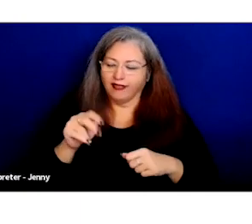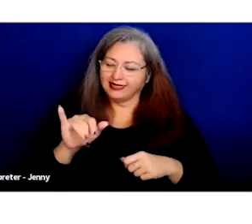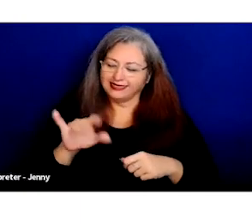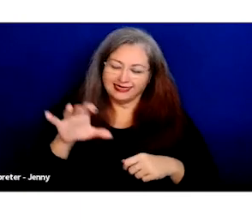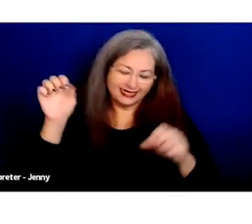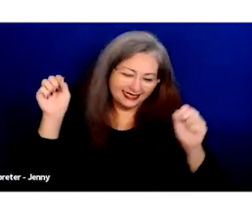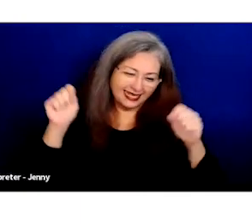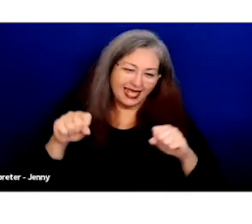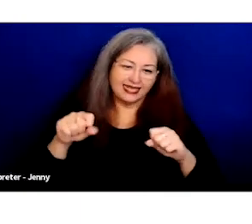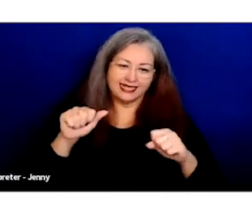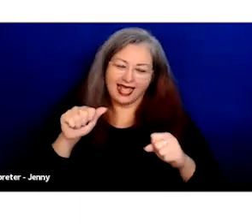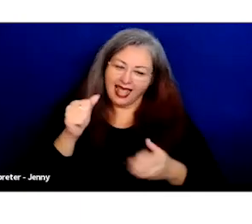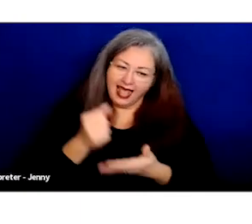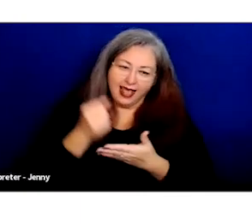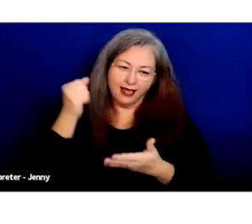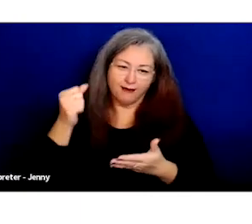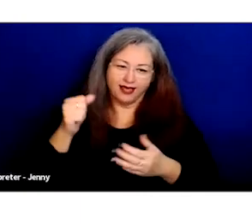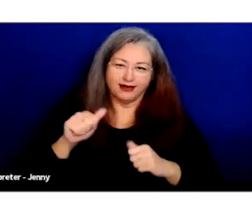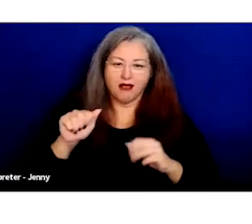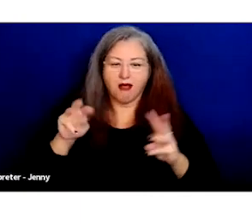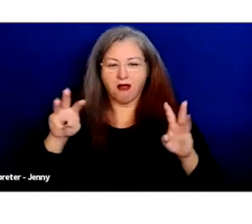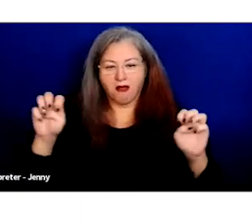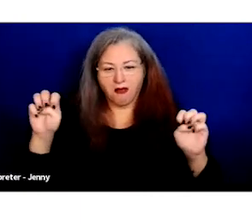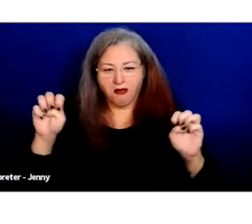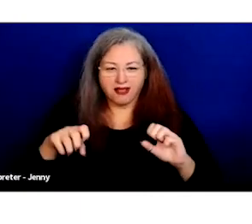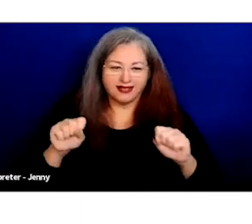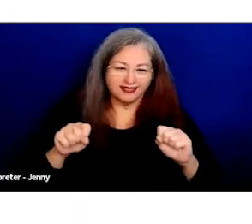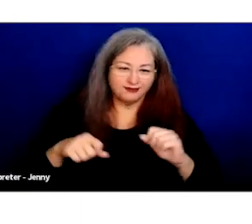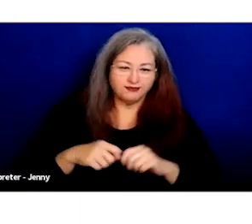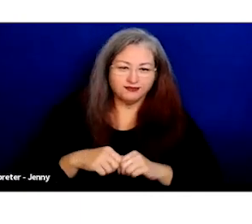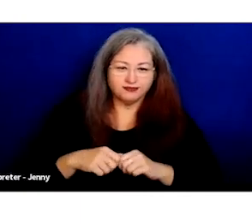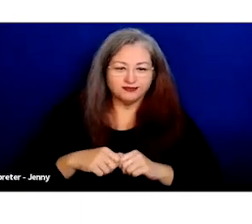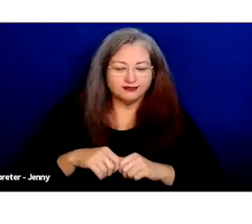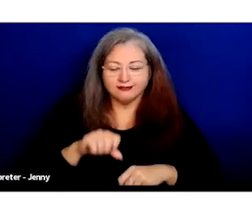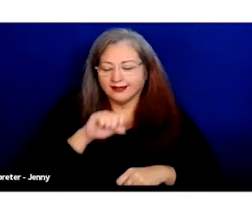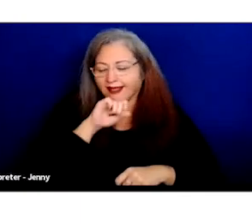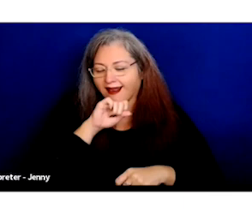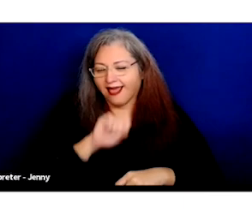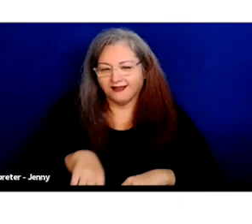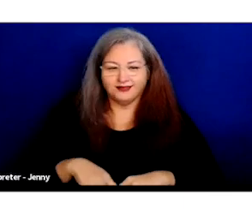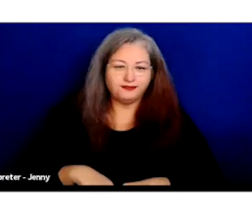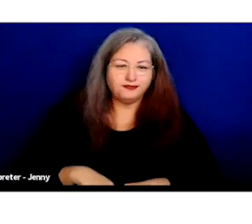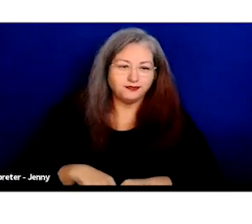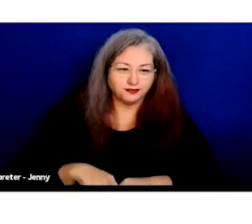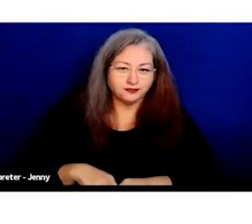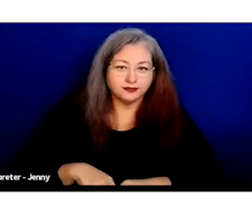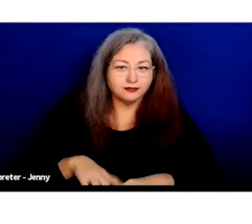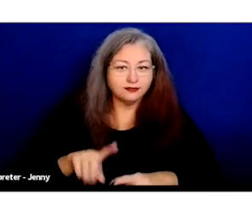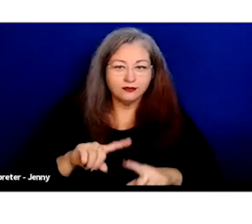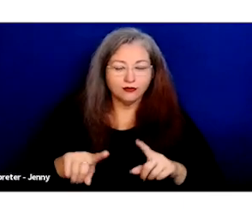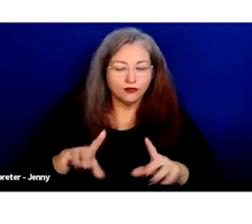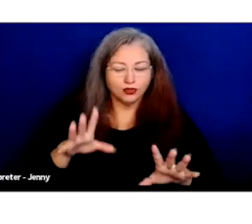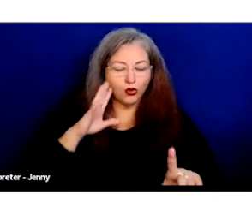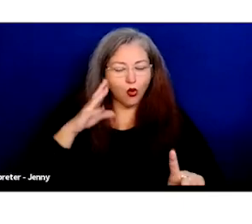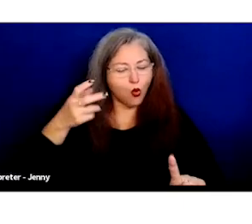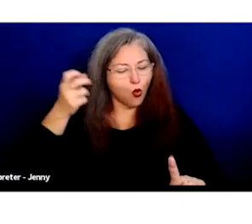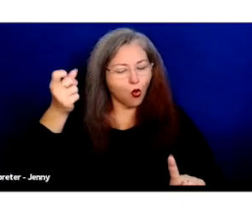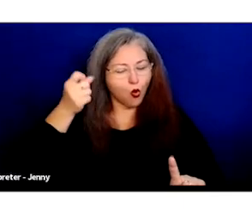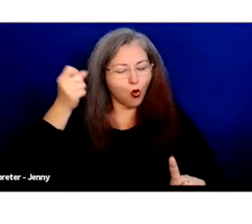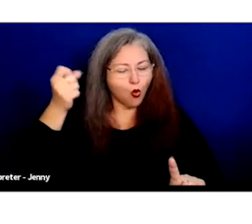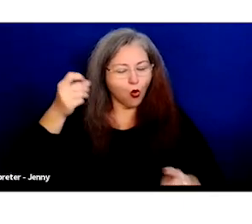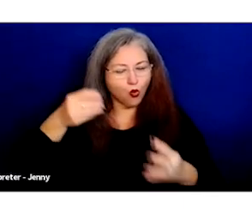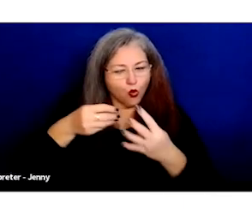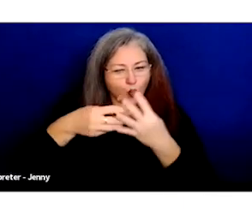said yes, that's an amen. Aww. Okay, I love it. So hold on to those